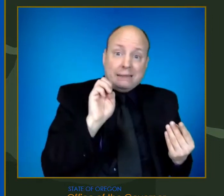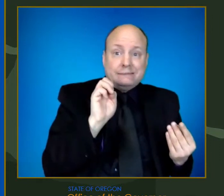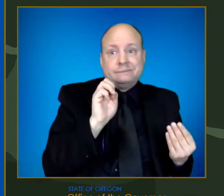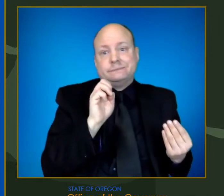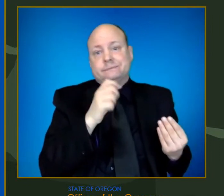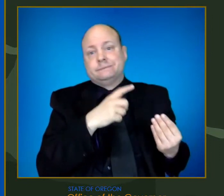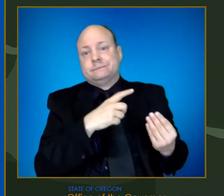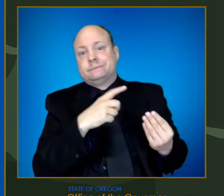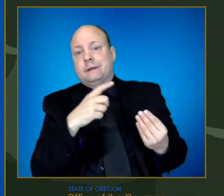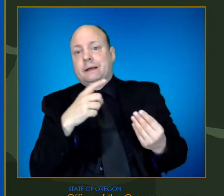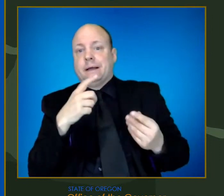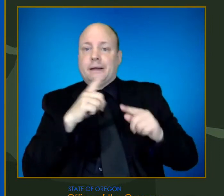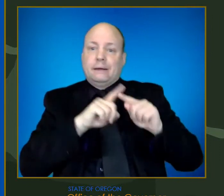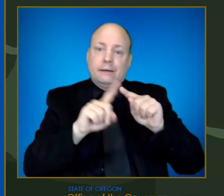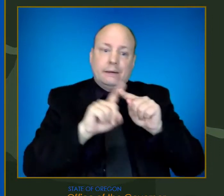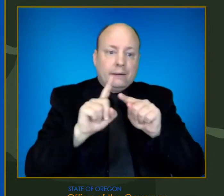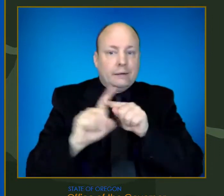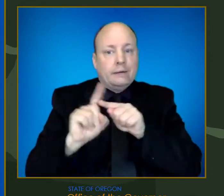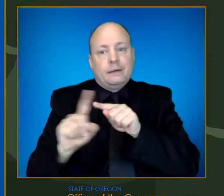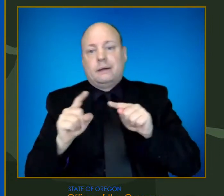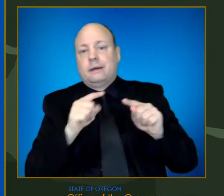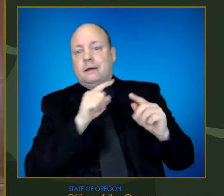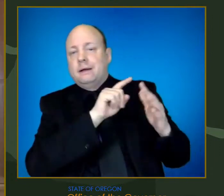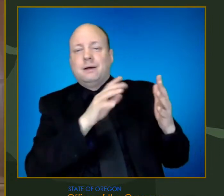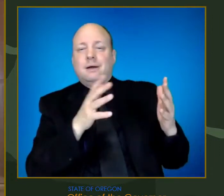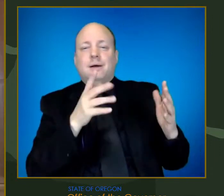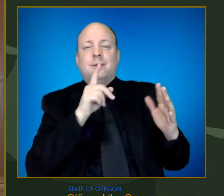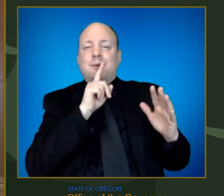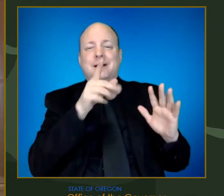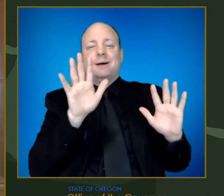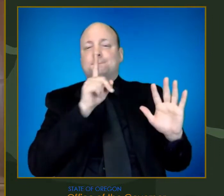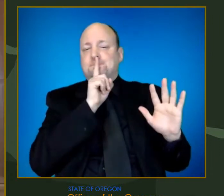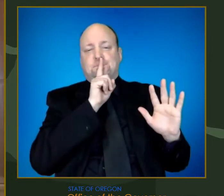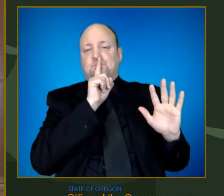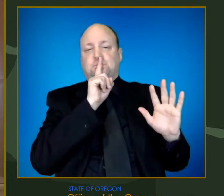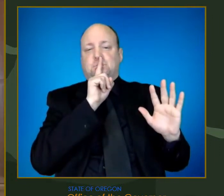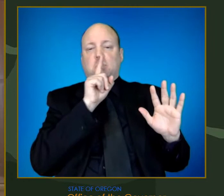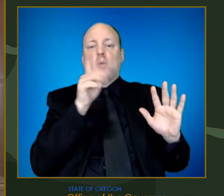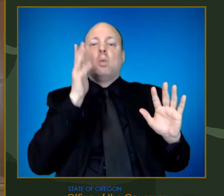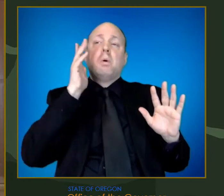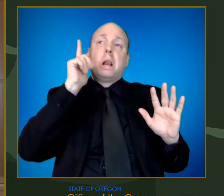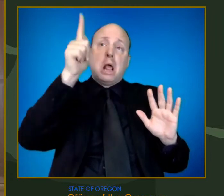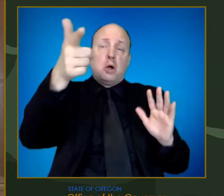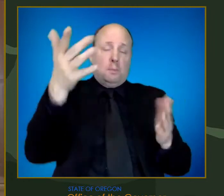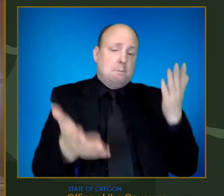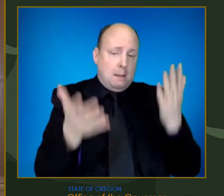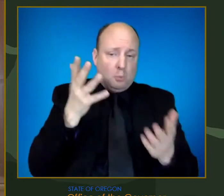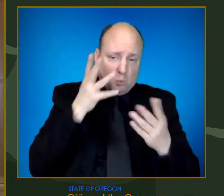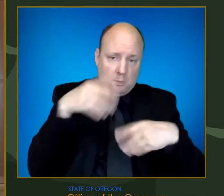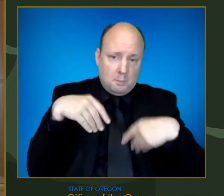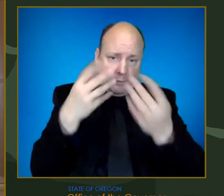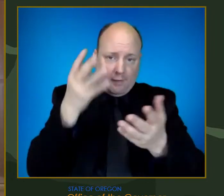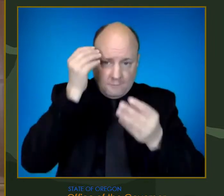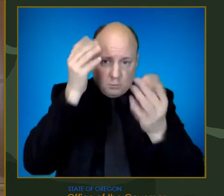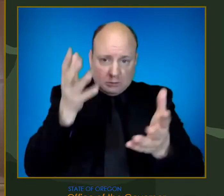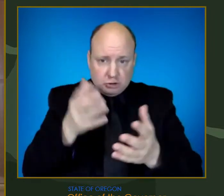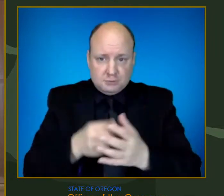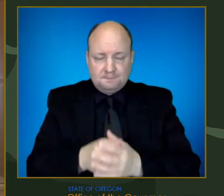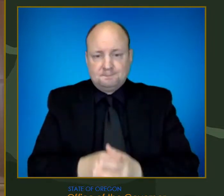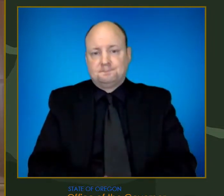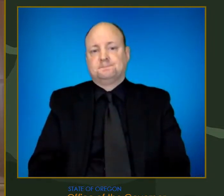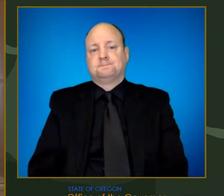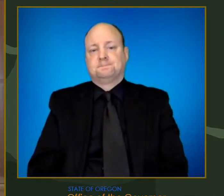that's available and provide it. Carmen, we have a number of other efforts to make sure that we